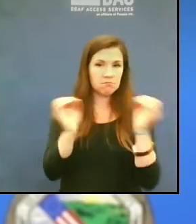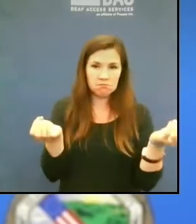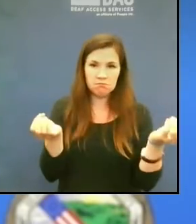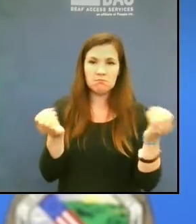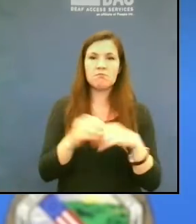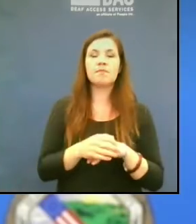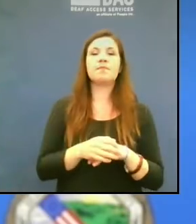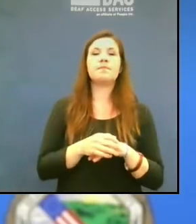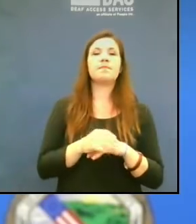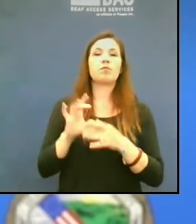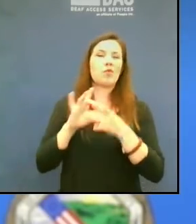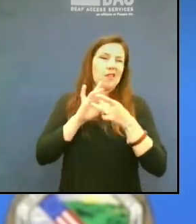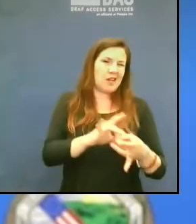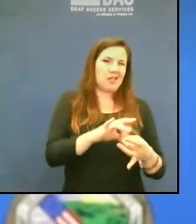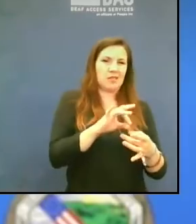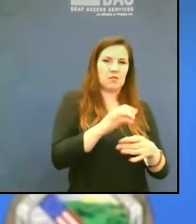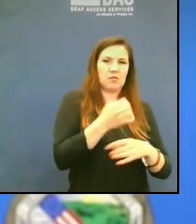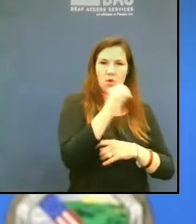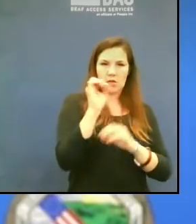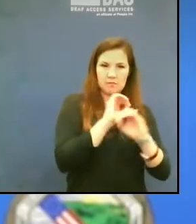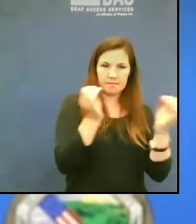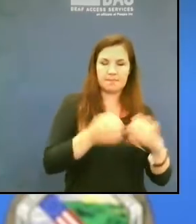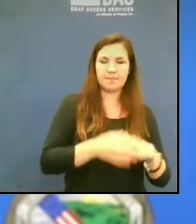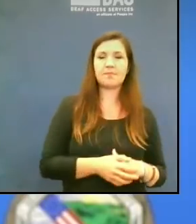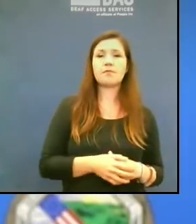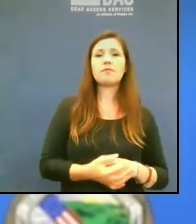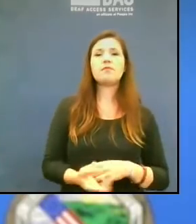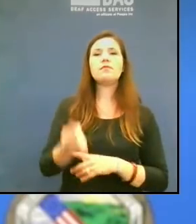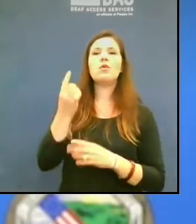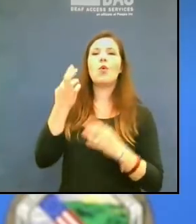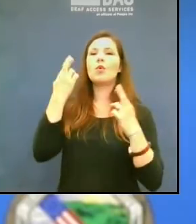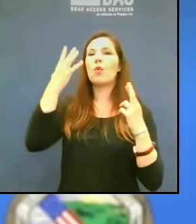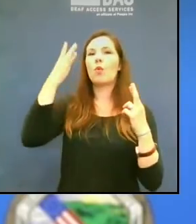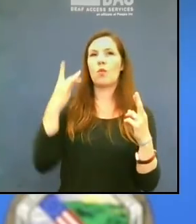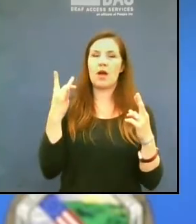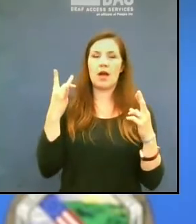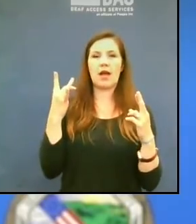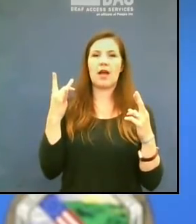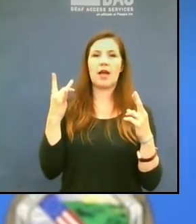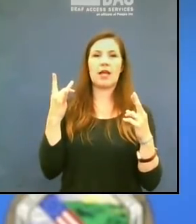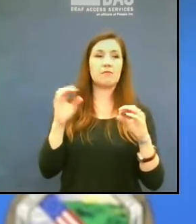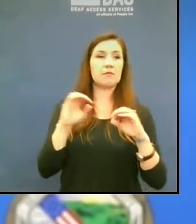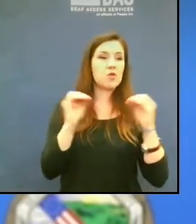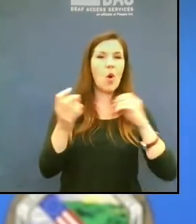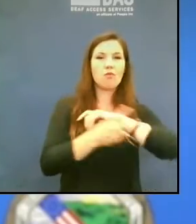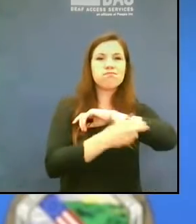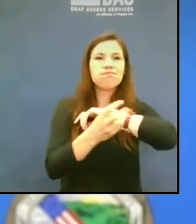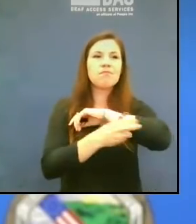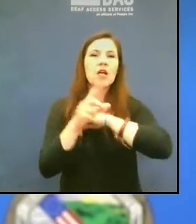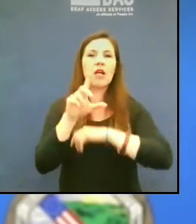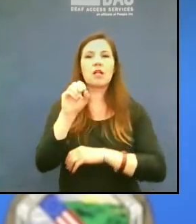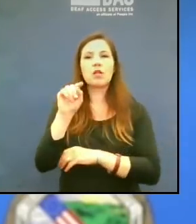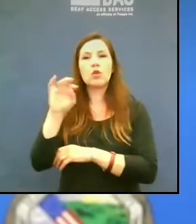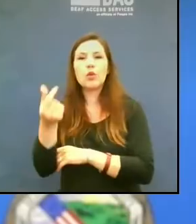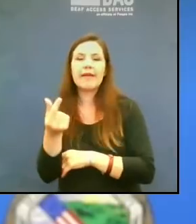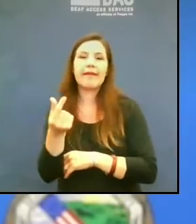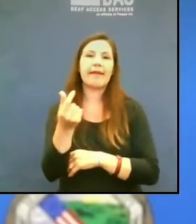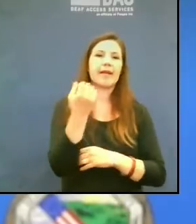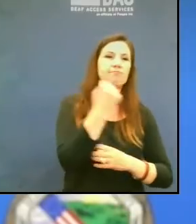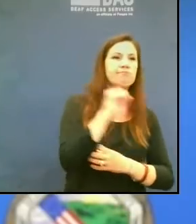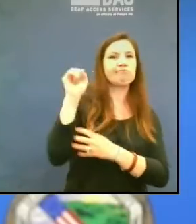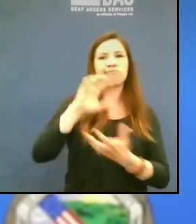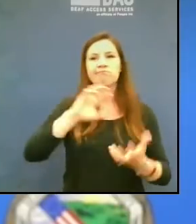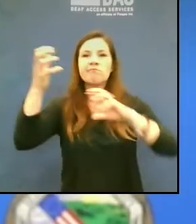to any protests, and that is one of the reasons why we had no evidence of looting or rioting, and that is one of the reasons why there will not